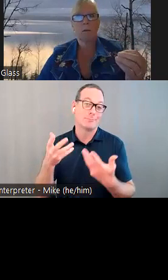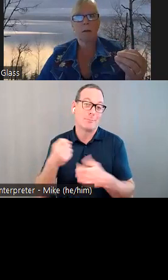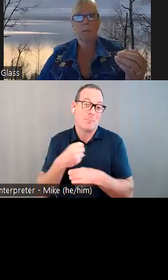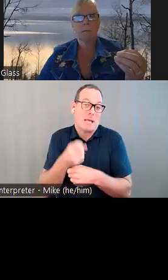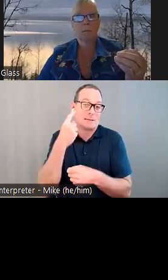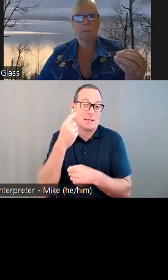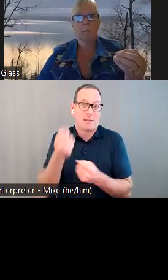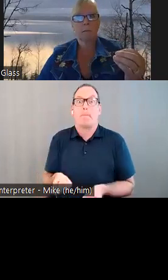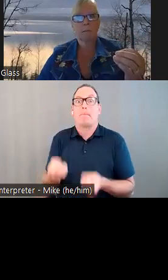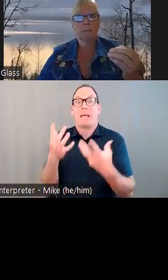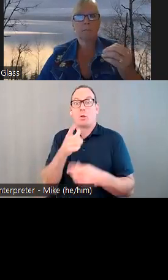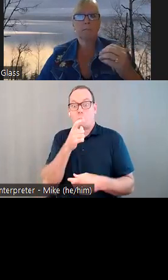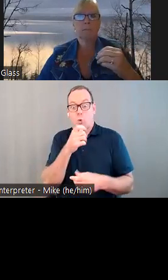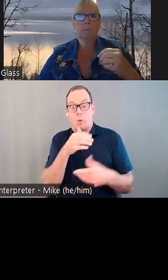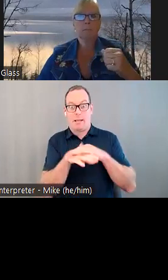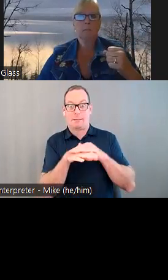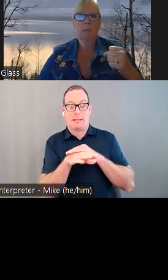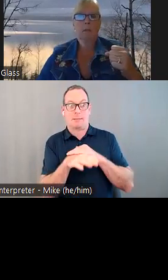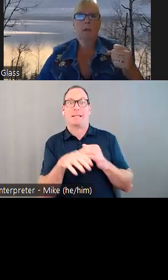online program.